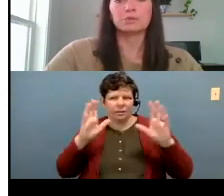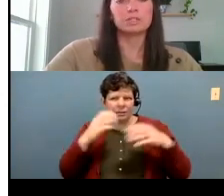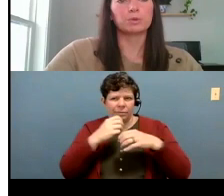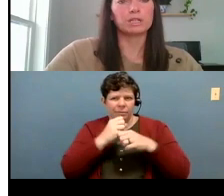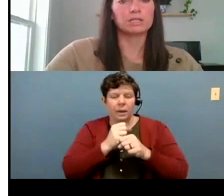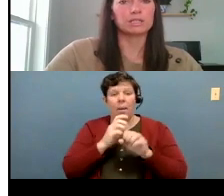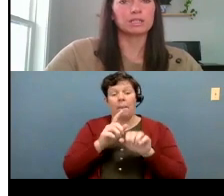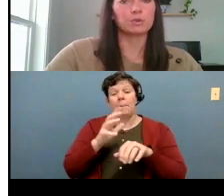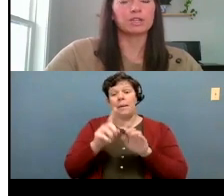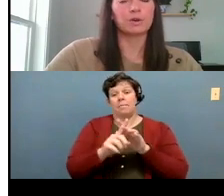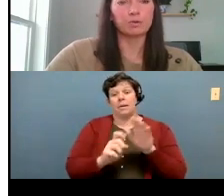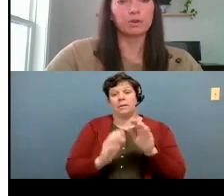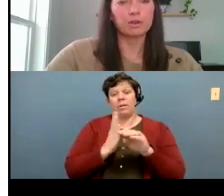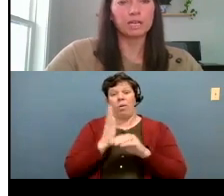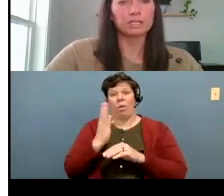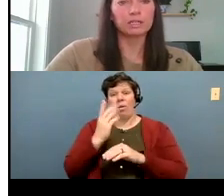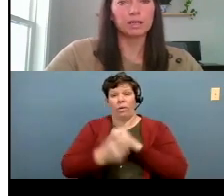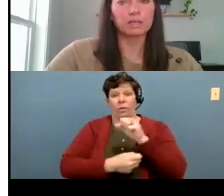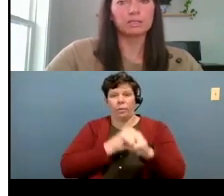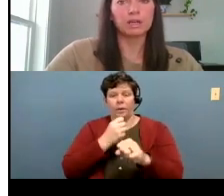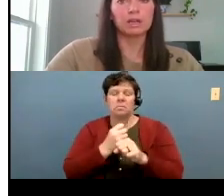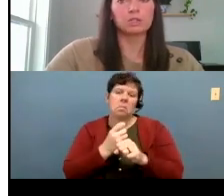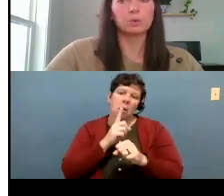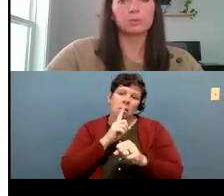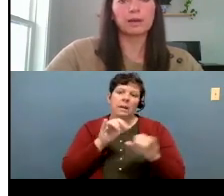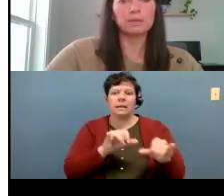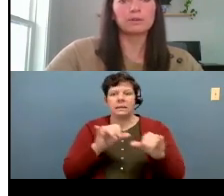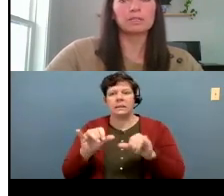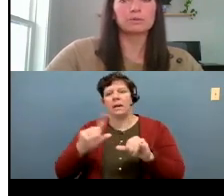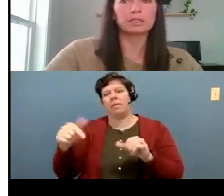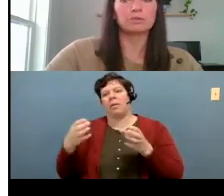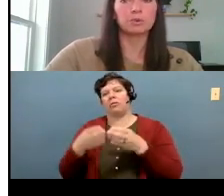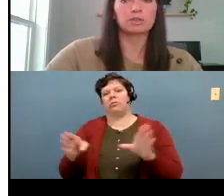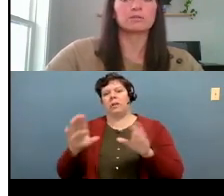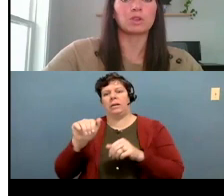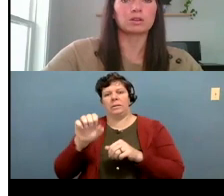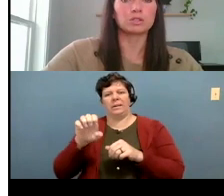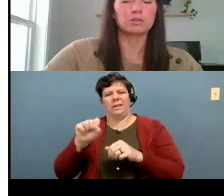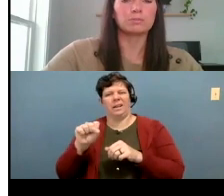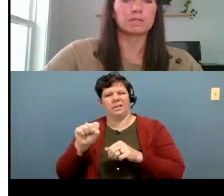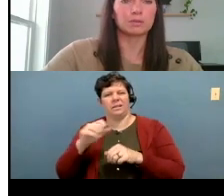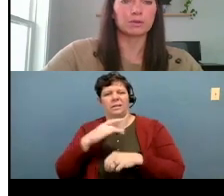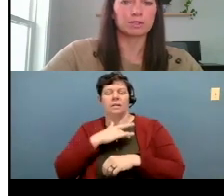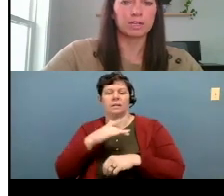And this runs pretty consistent with the overall cases in NamUs. So we primarily receive reports of long-term missing person cases,